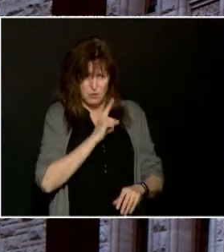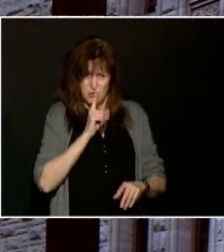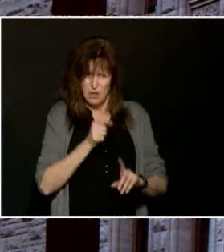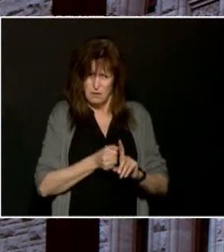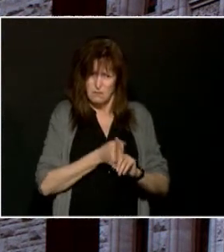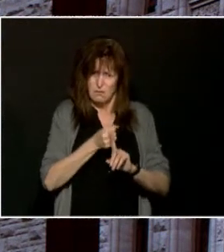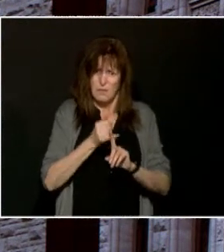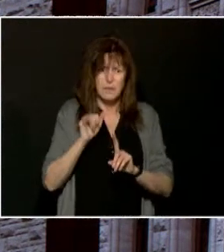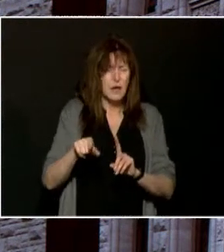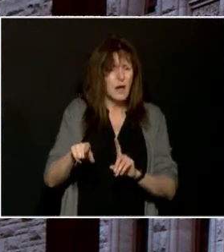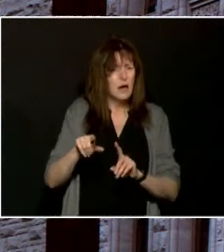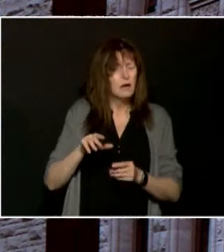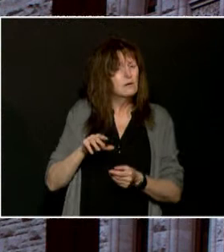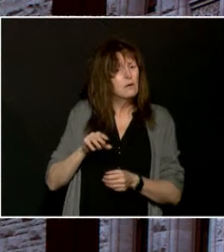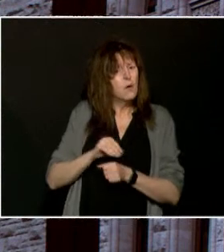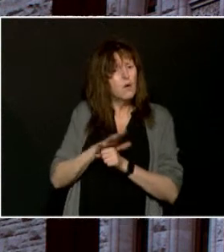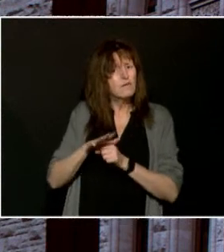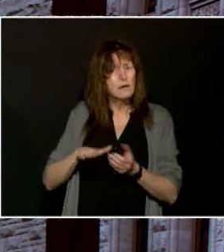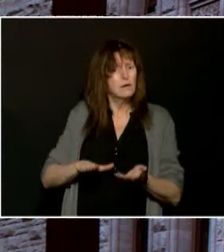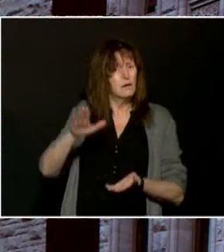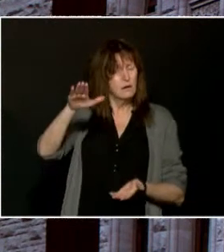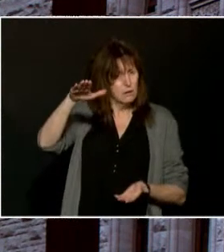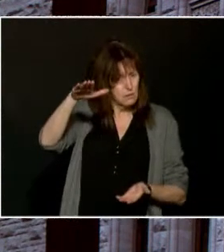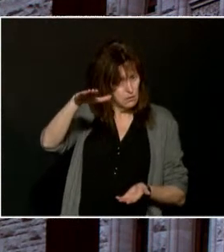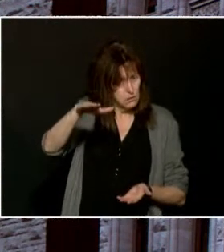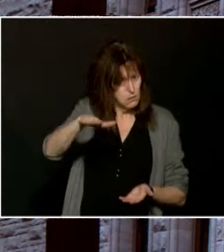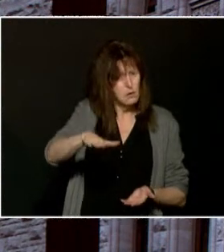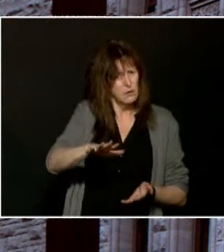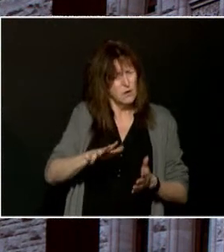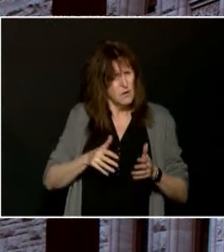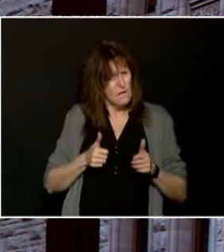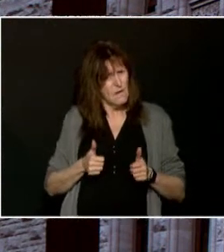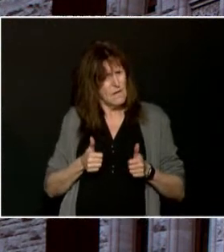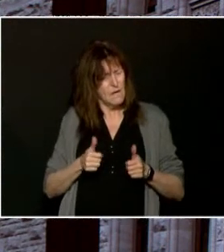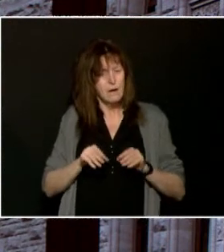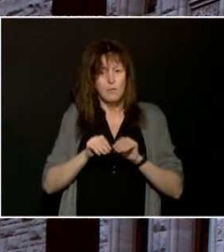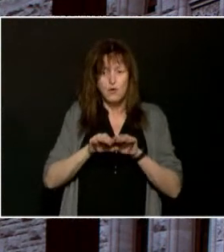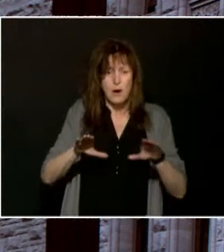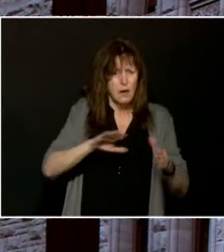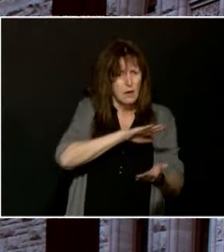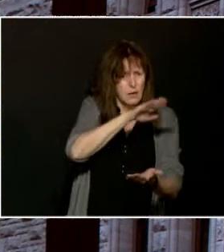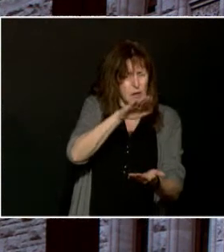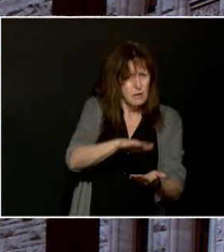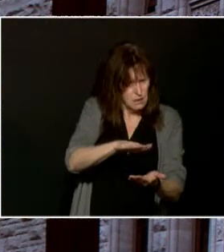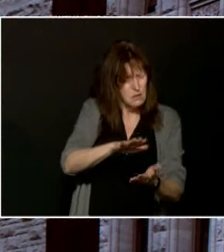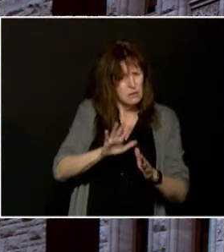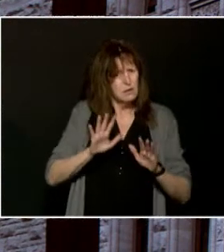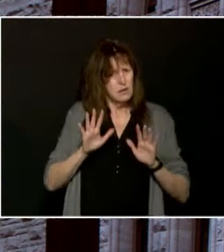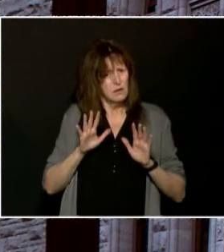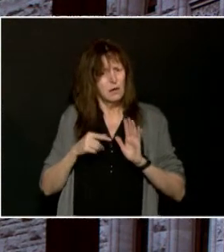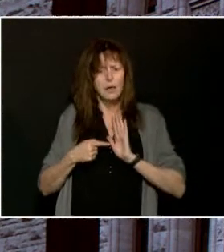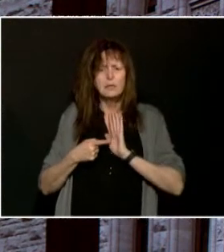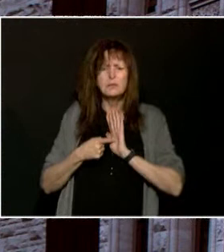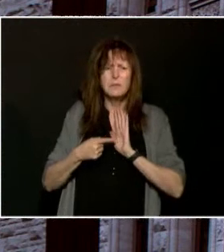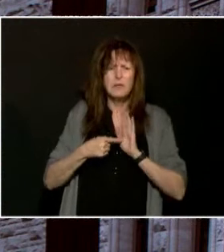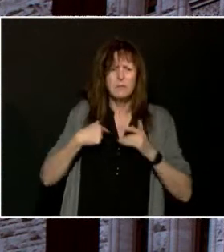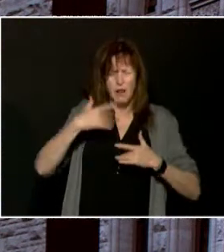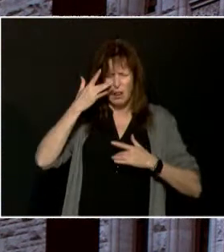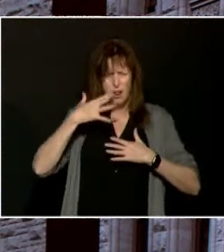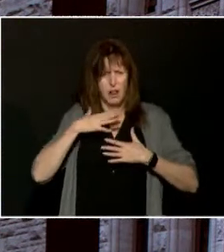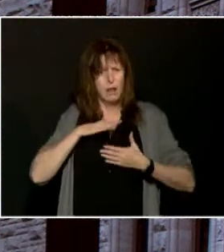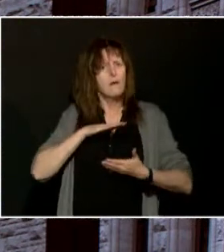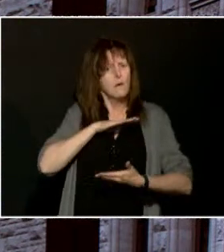diminution of transmission as well as signs and symptoms are going to show their effect. So this is, as I said,